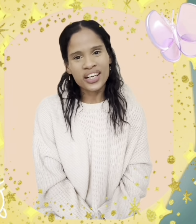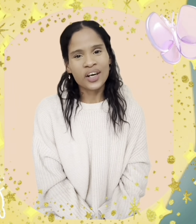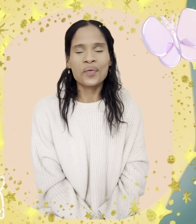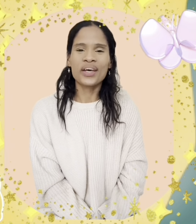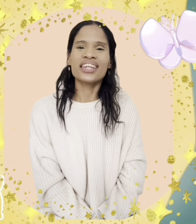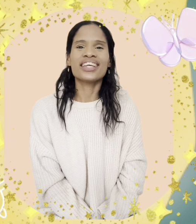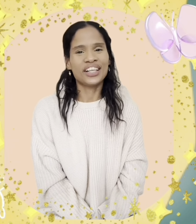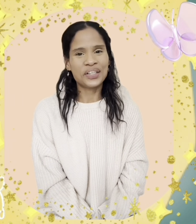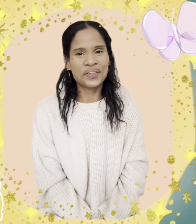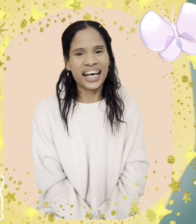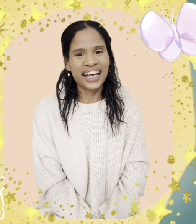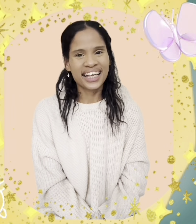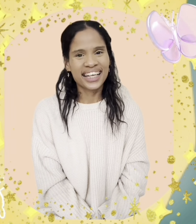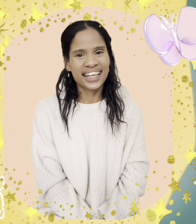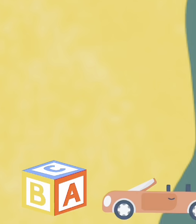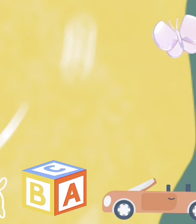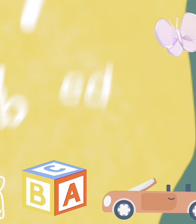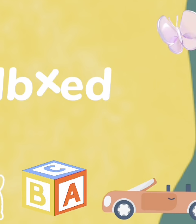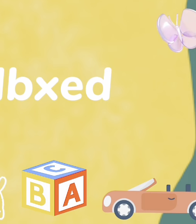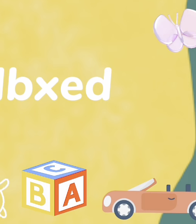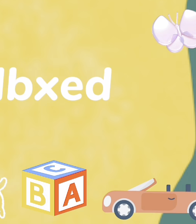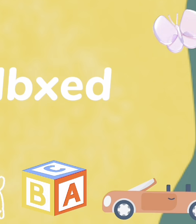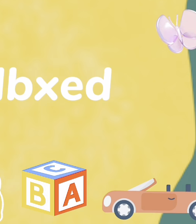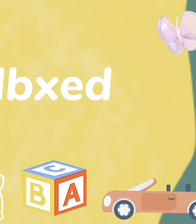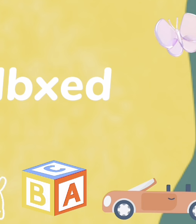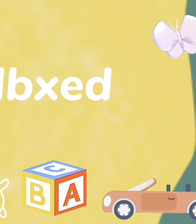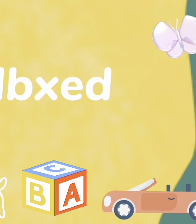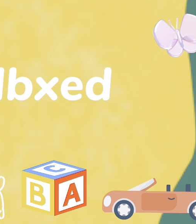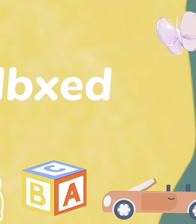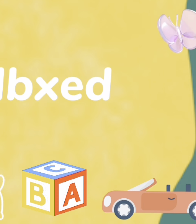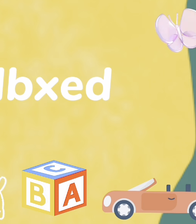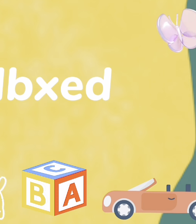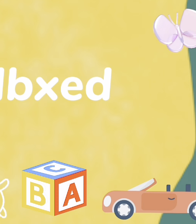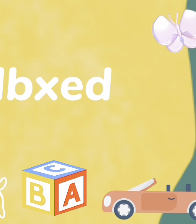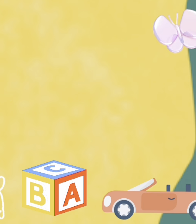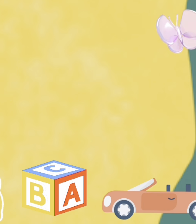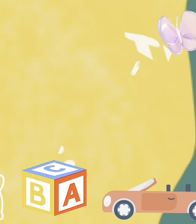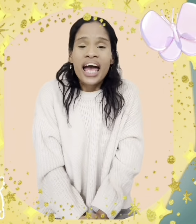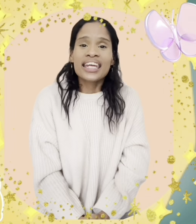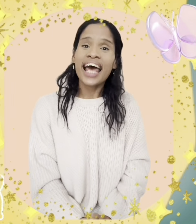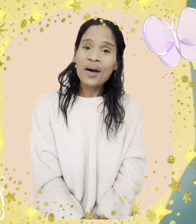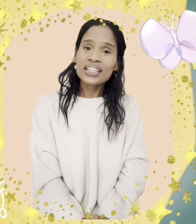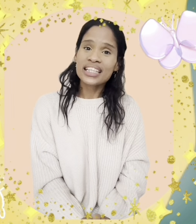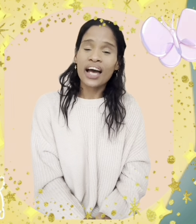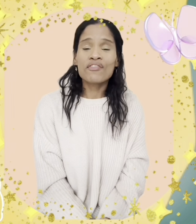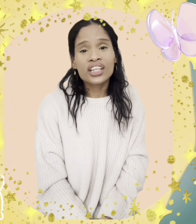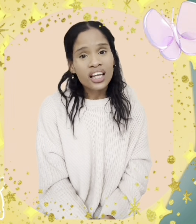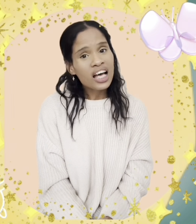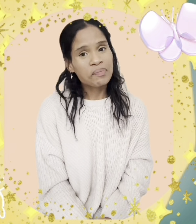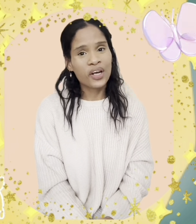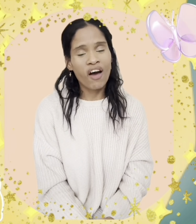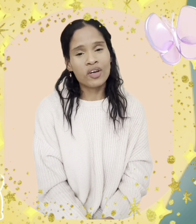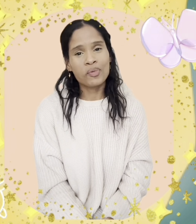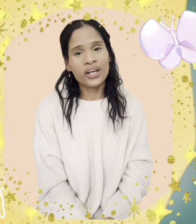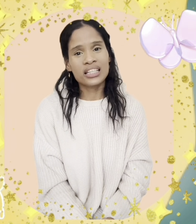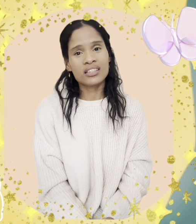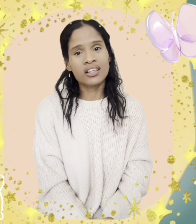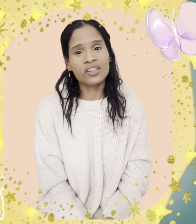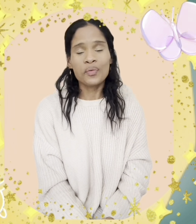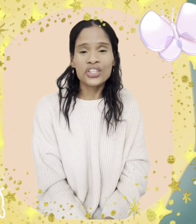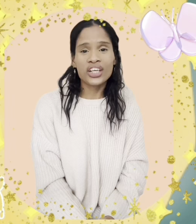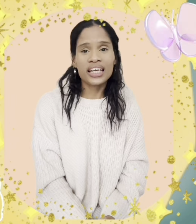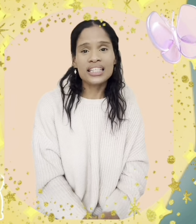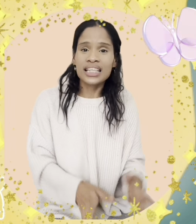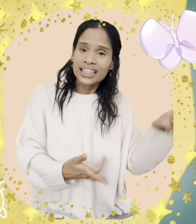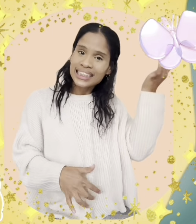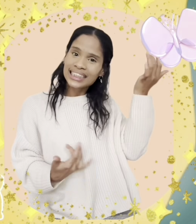English Corner with Luna. The full video is on Patreon. Now it's time for the last part of our morning